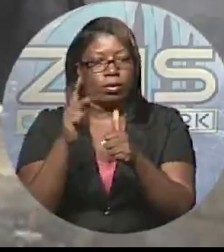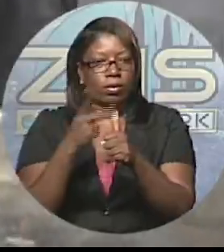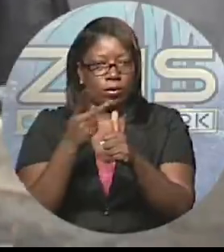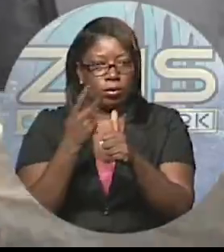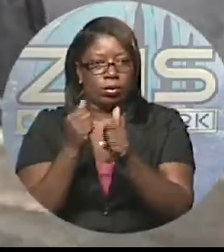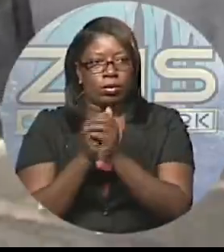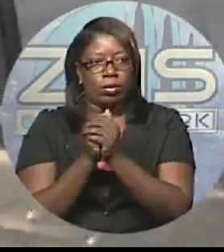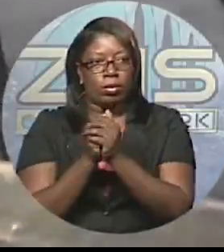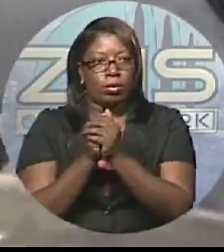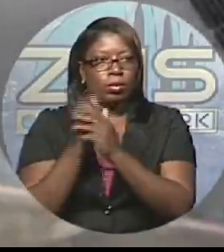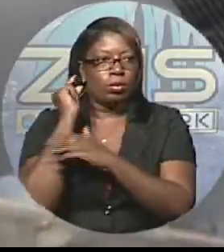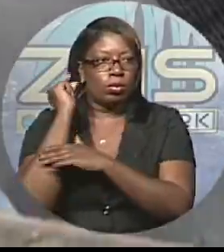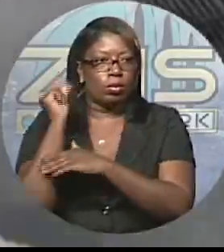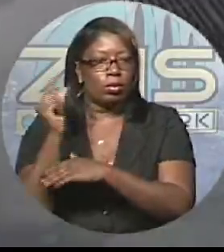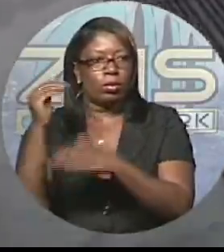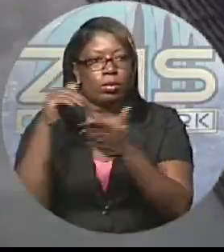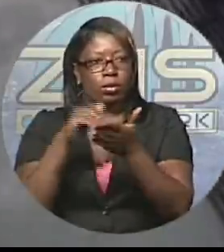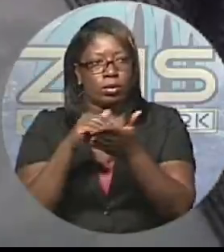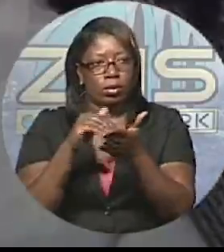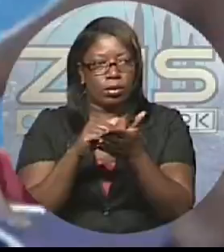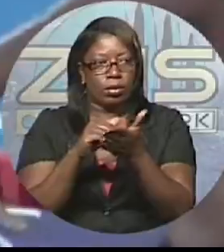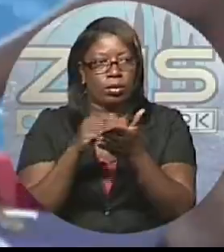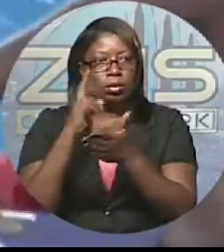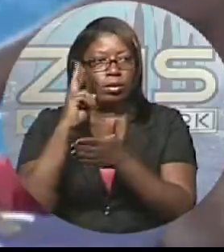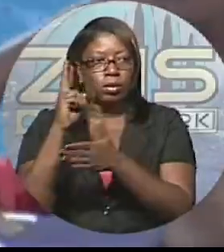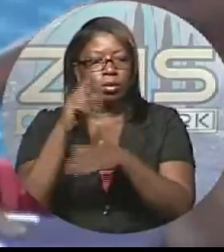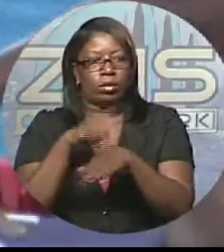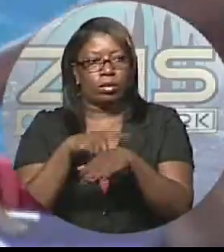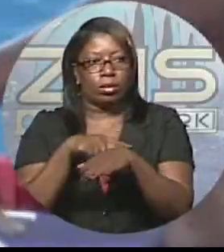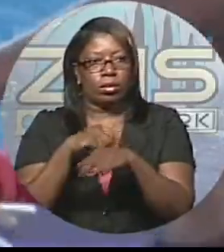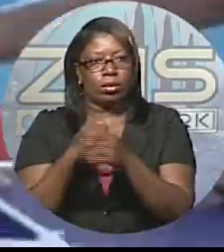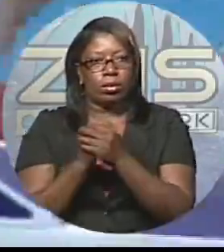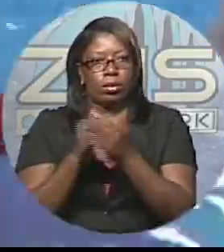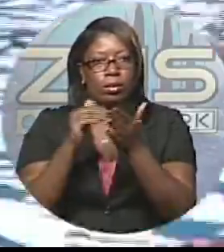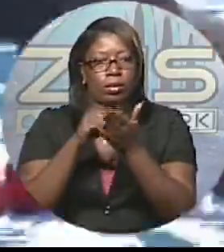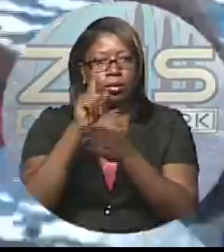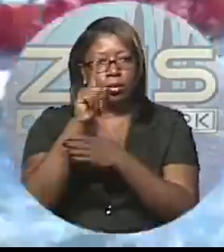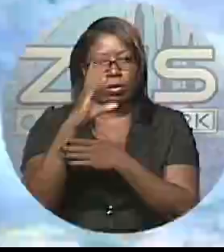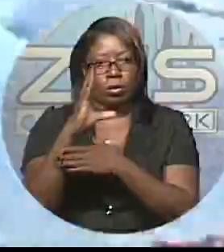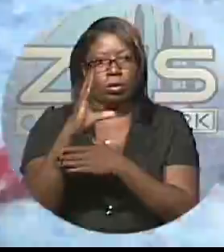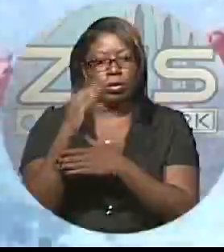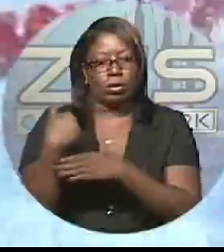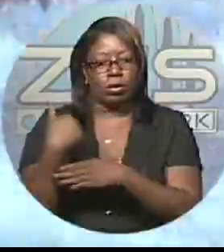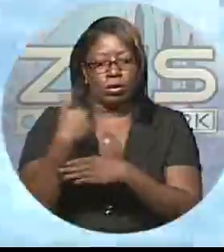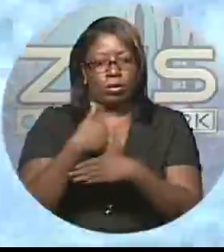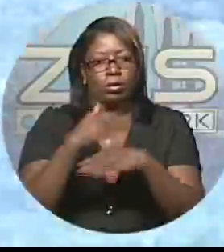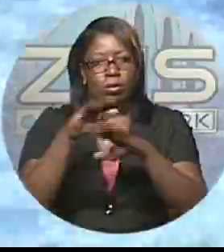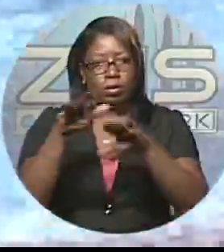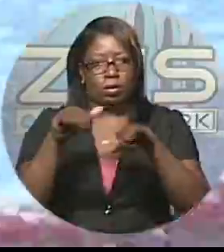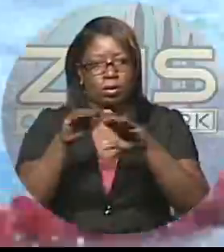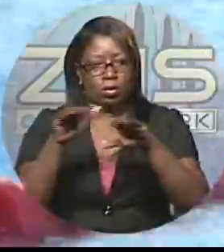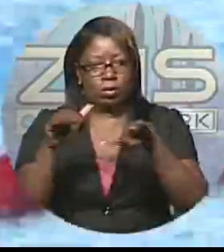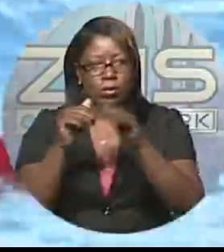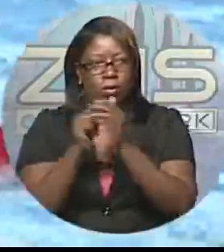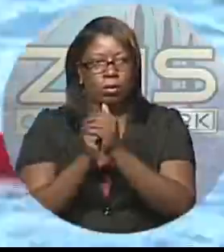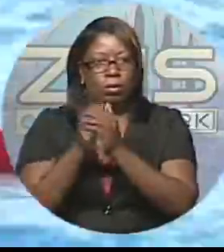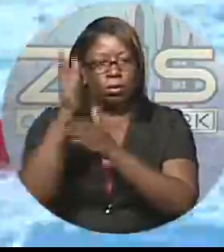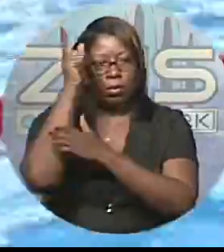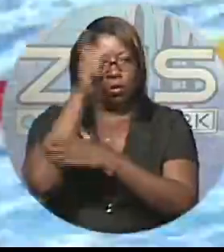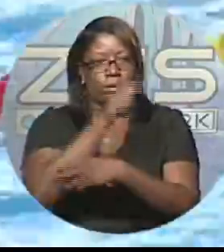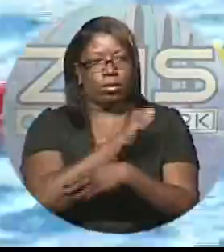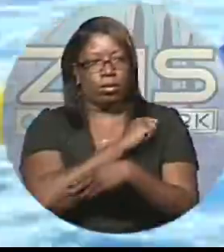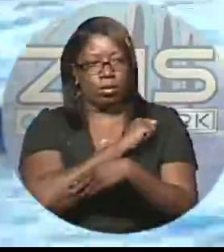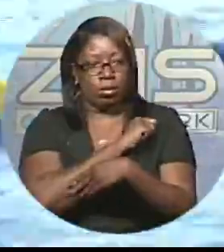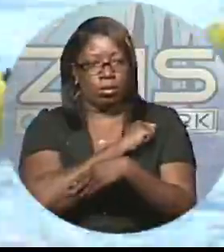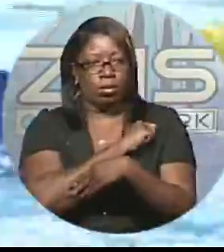again, 27.01 her time. On to the 100 breasts in the 11-12 boys. Luke Thompson picks up the silver.